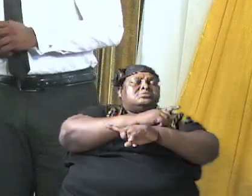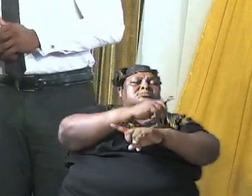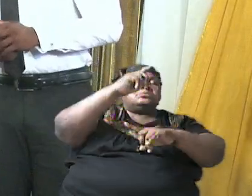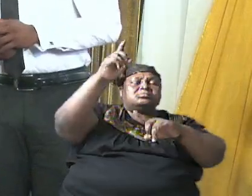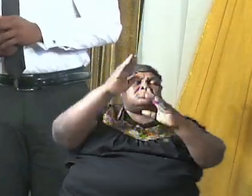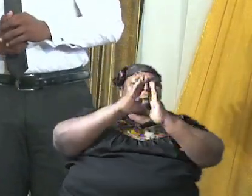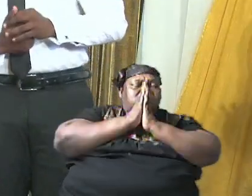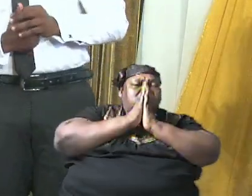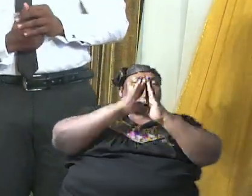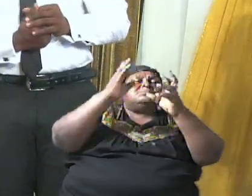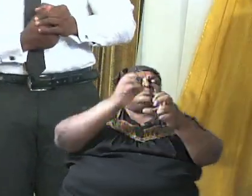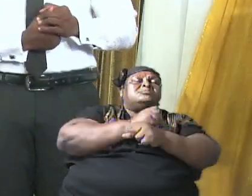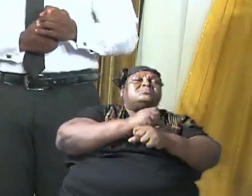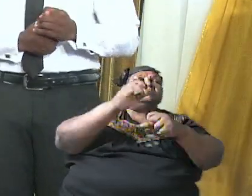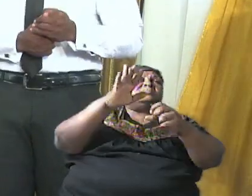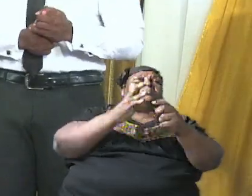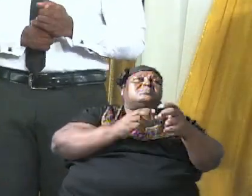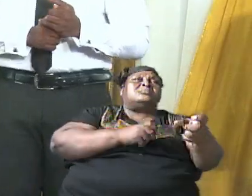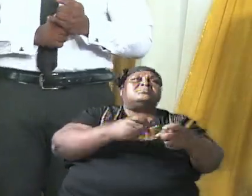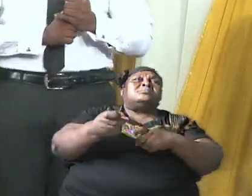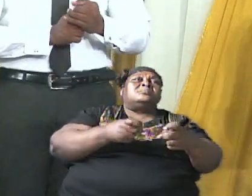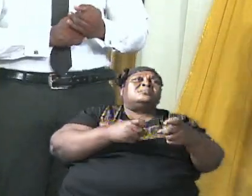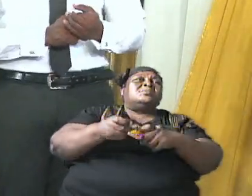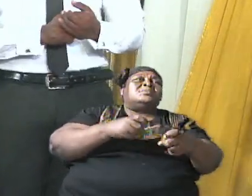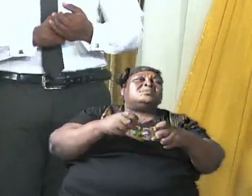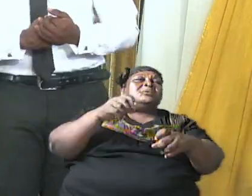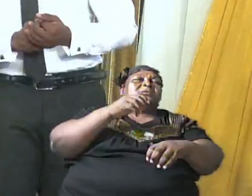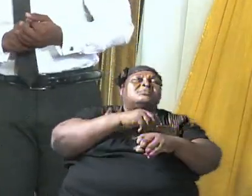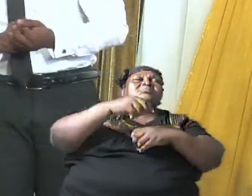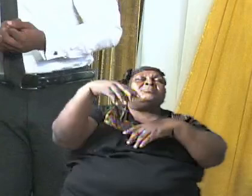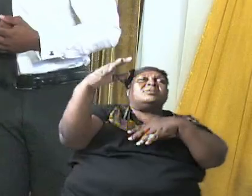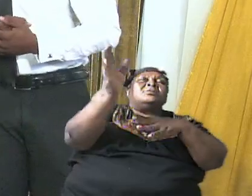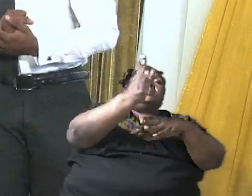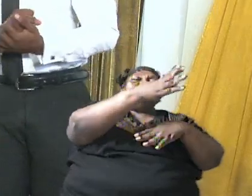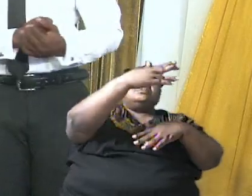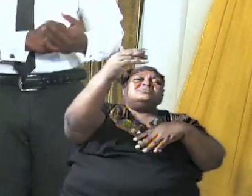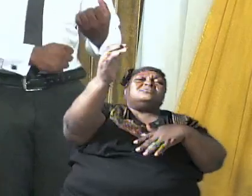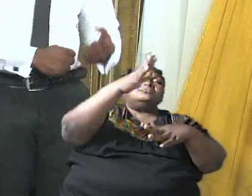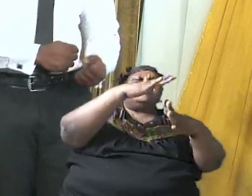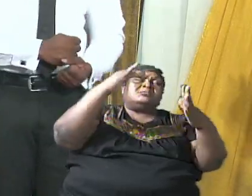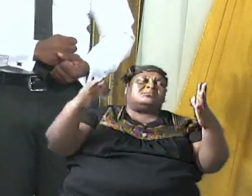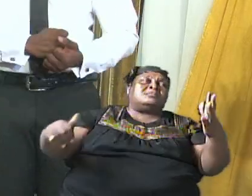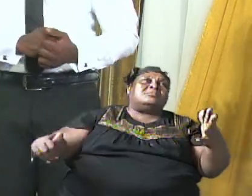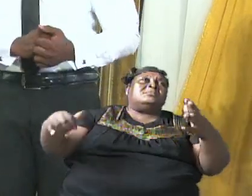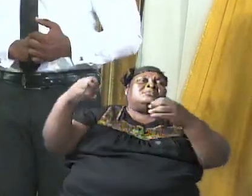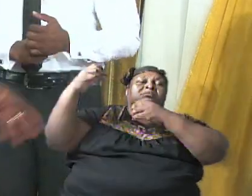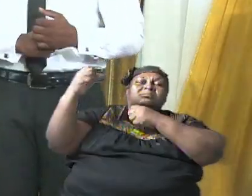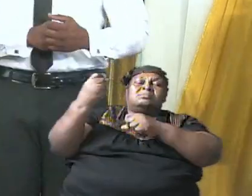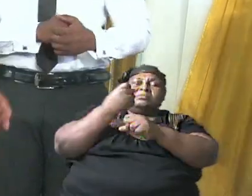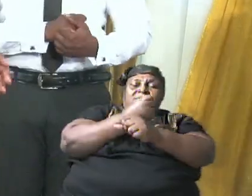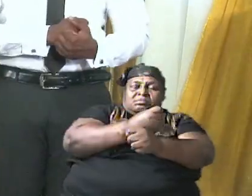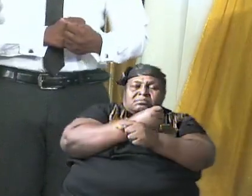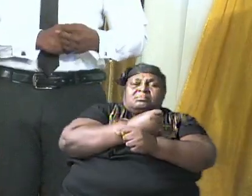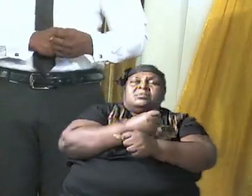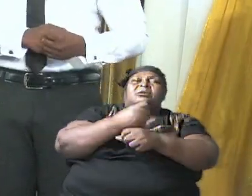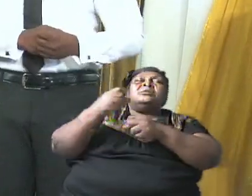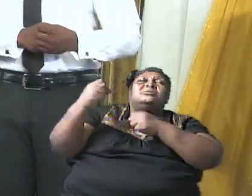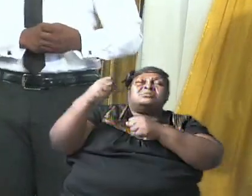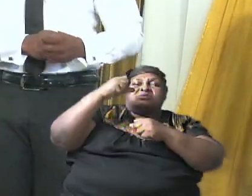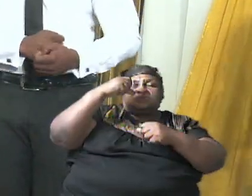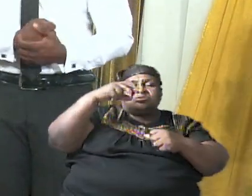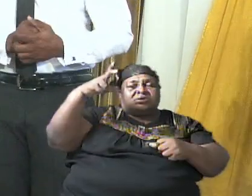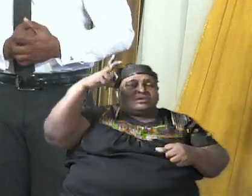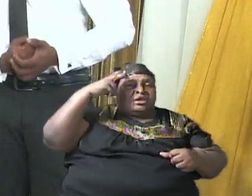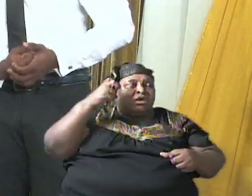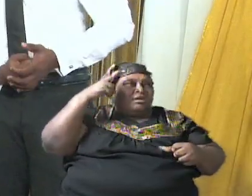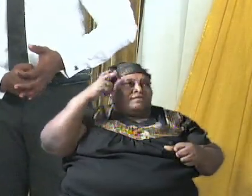you will take full control of every atmosphere. Bind the strong men, Lord Jesus, God, of